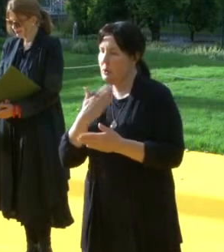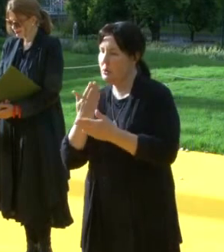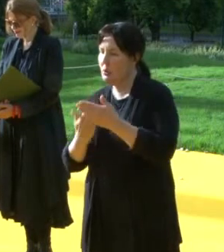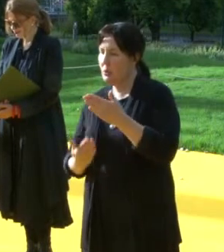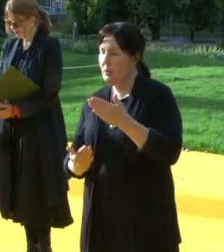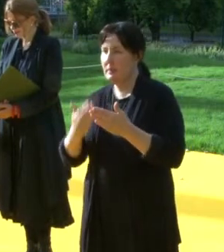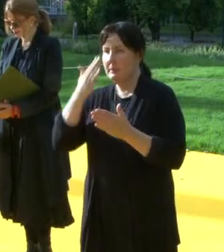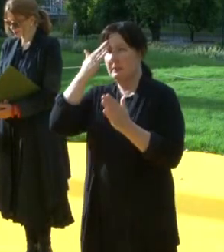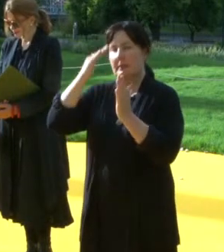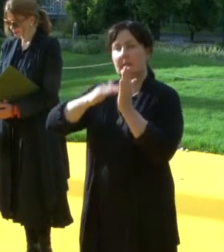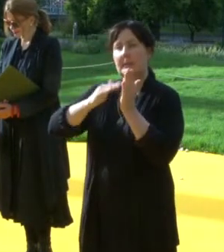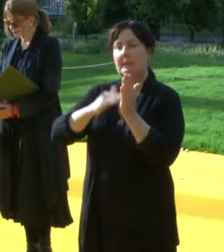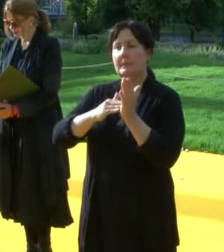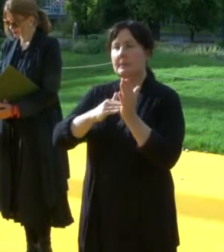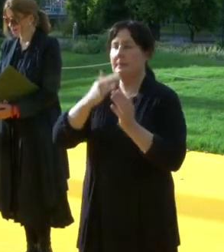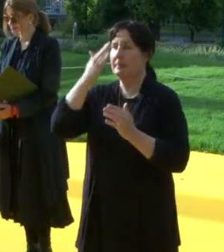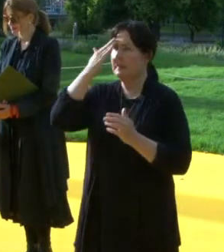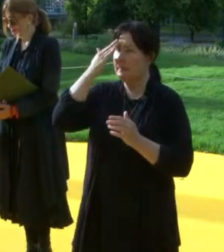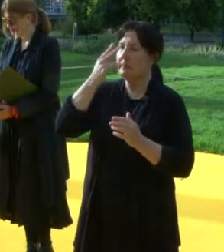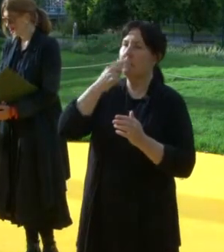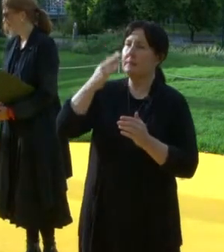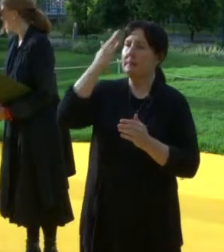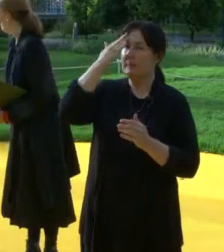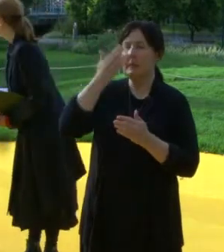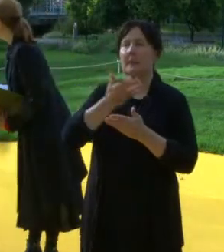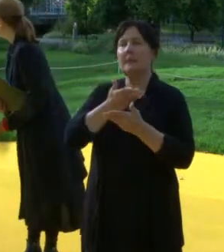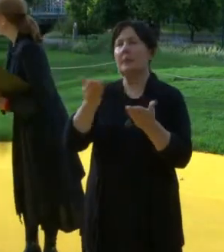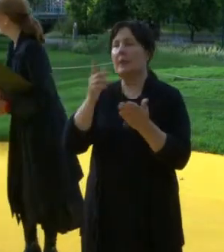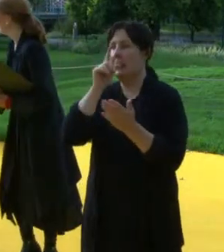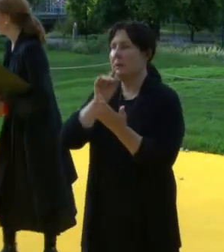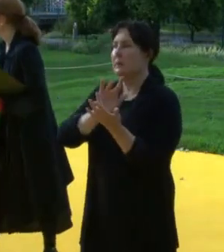people. Thank you.